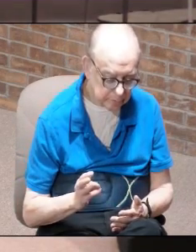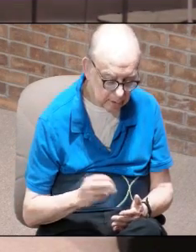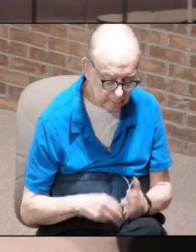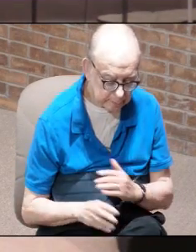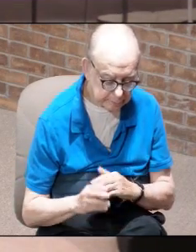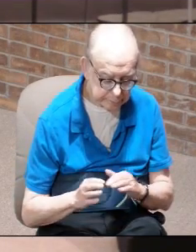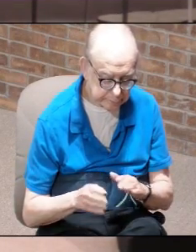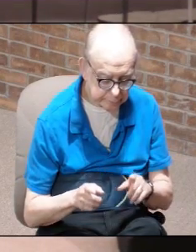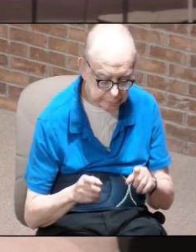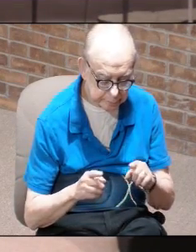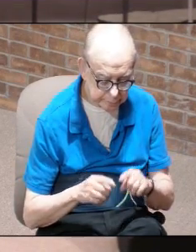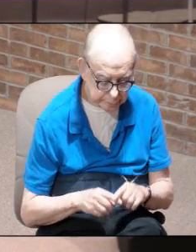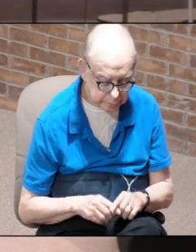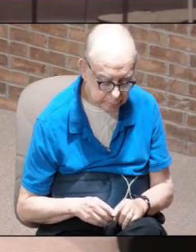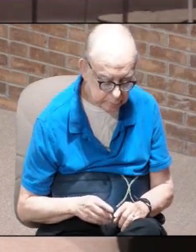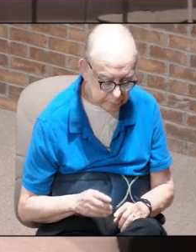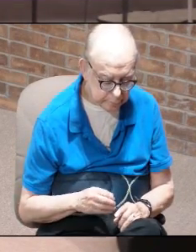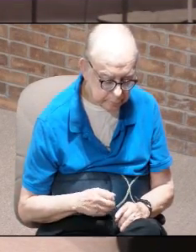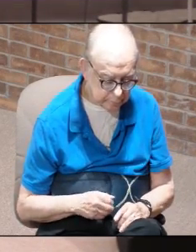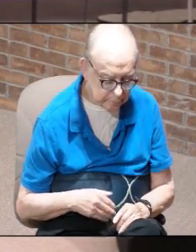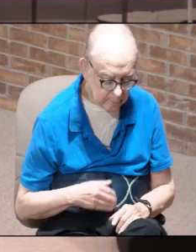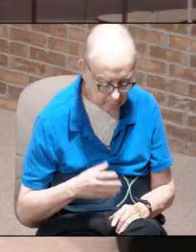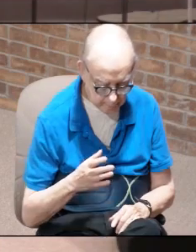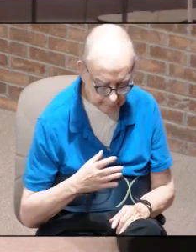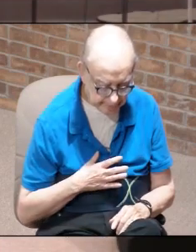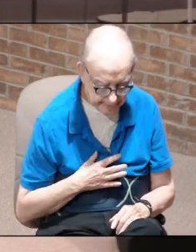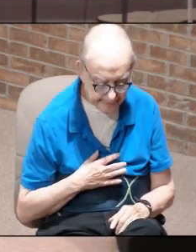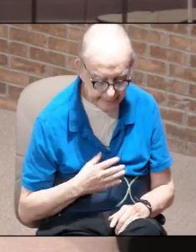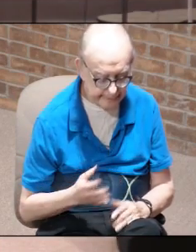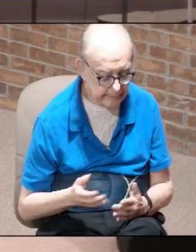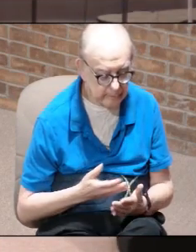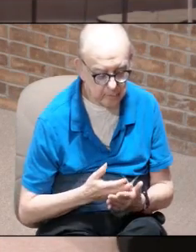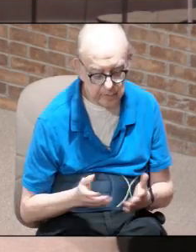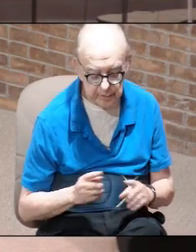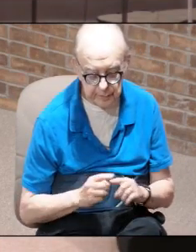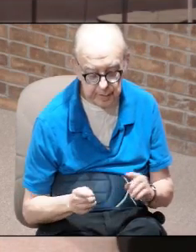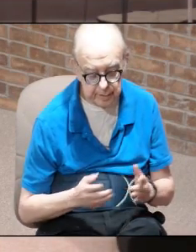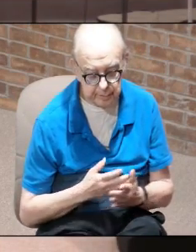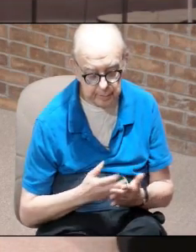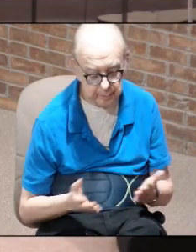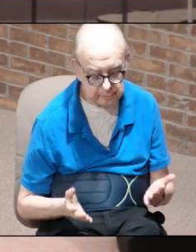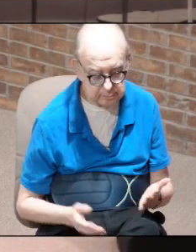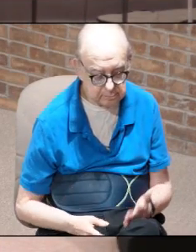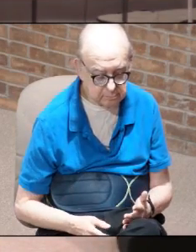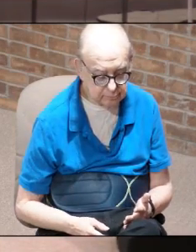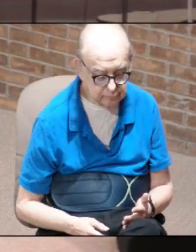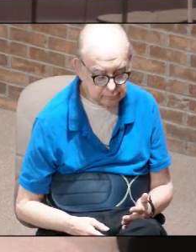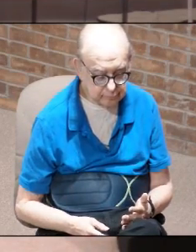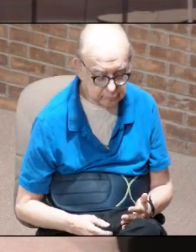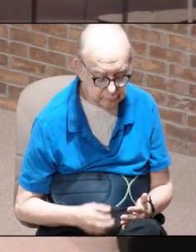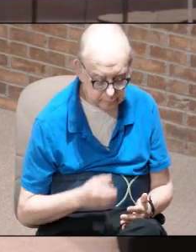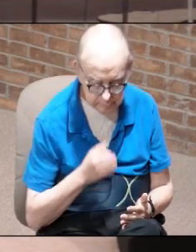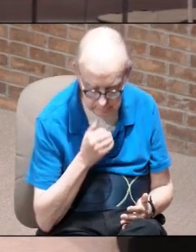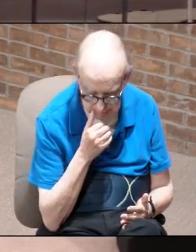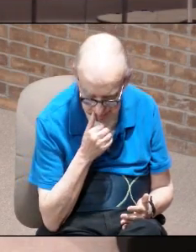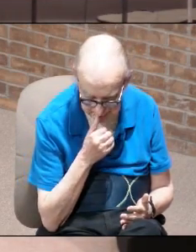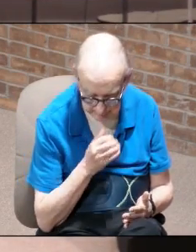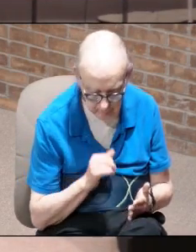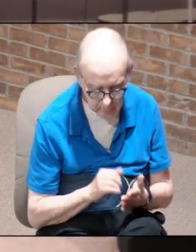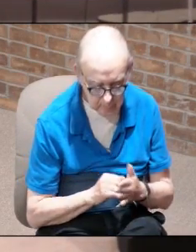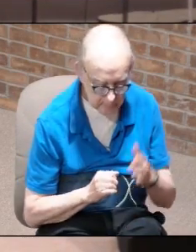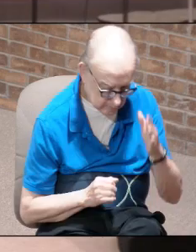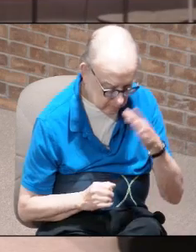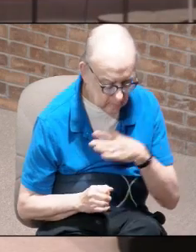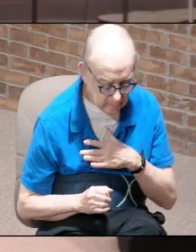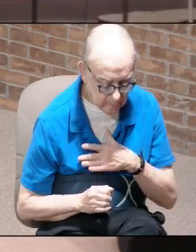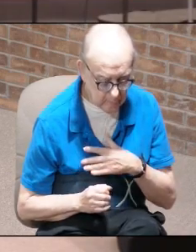the hill, and the guy, lived. Or this guy was doing this, or this guy was doing this, and this guy was getting a Purple Heart, and this guy was